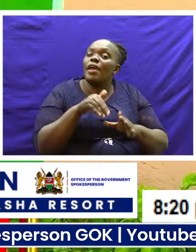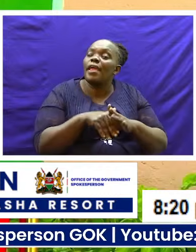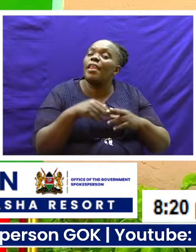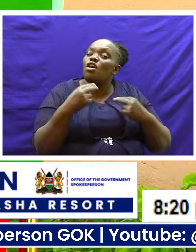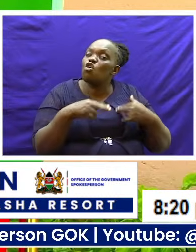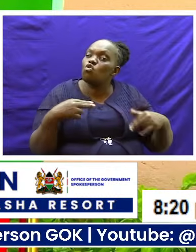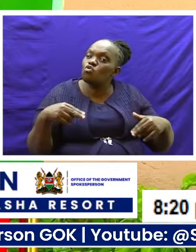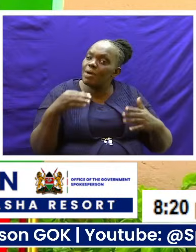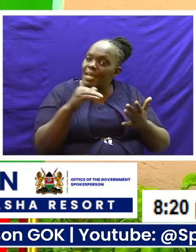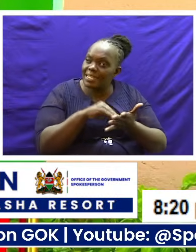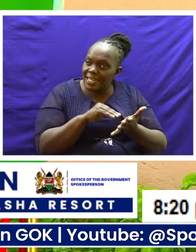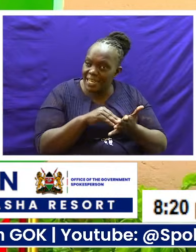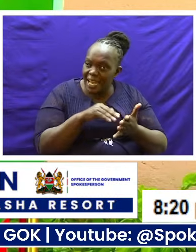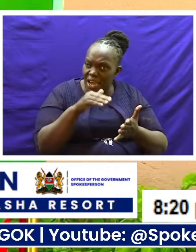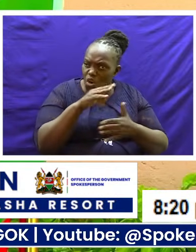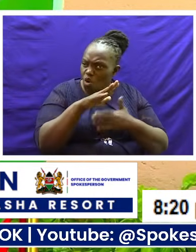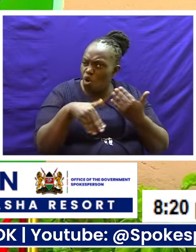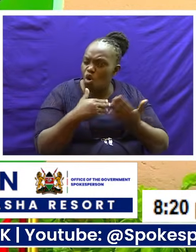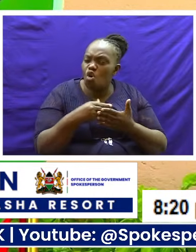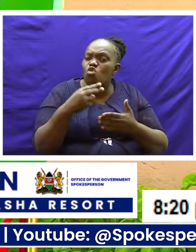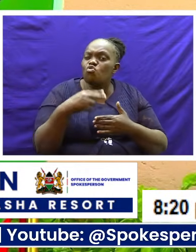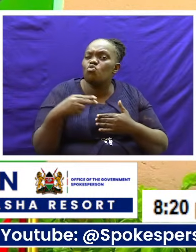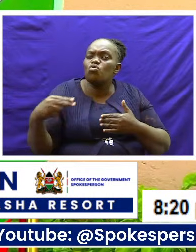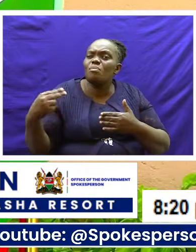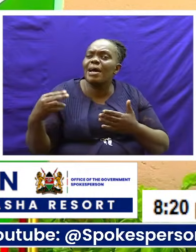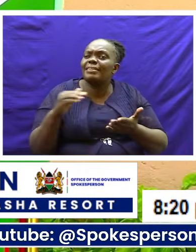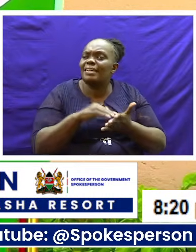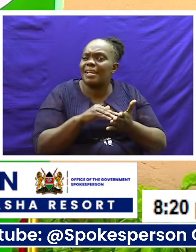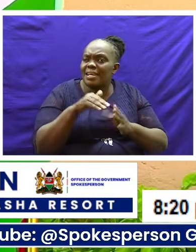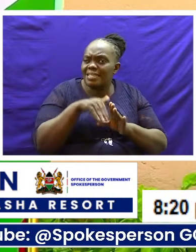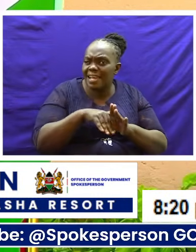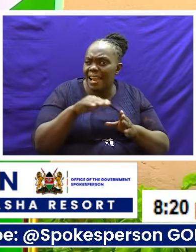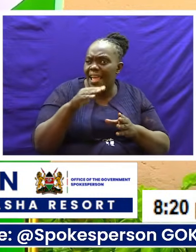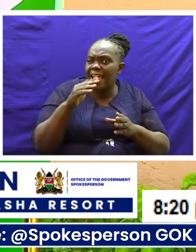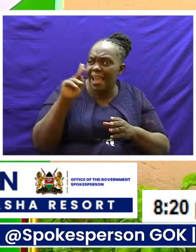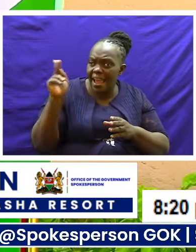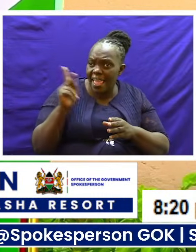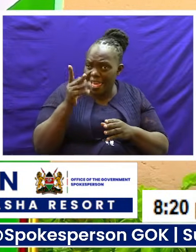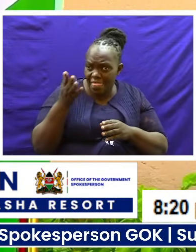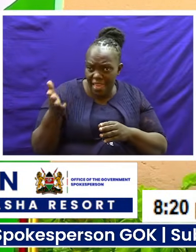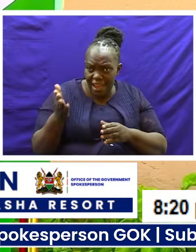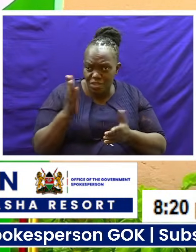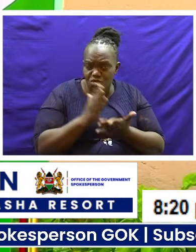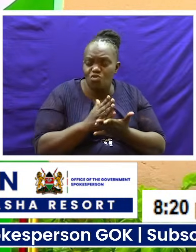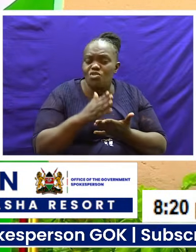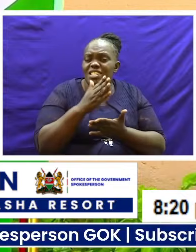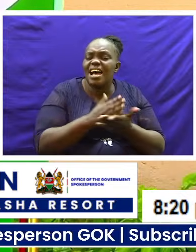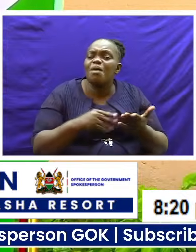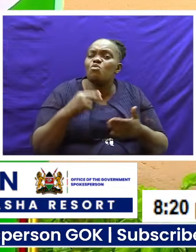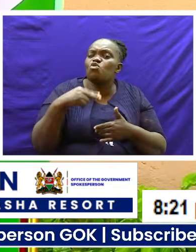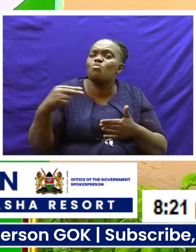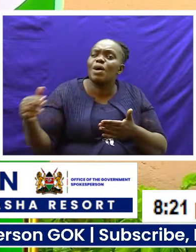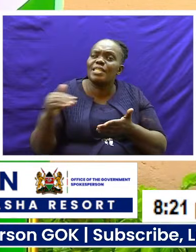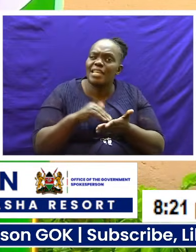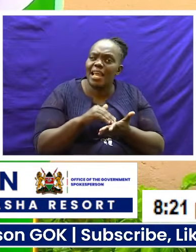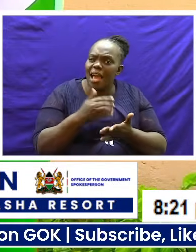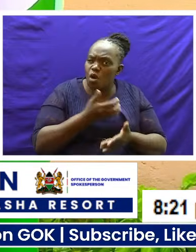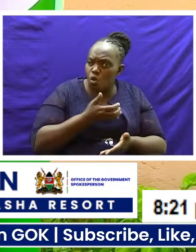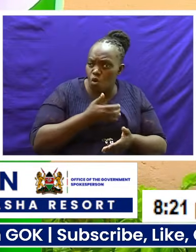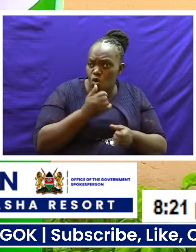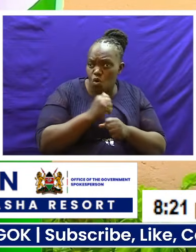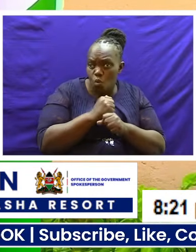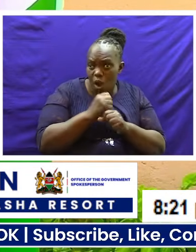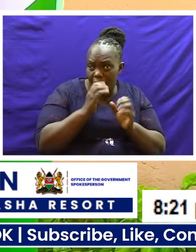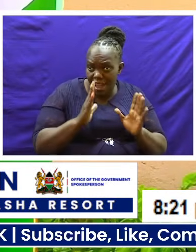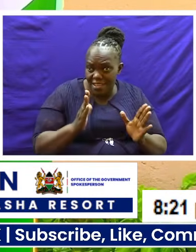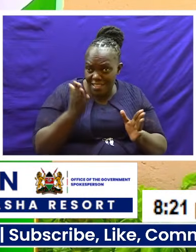centers. We are in all the Huduma centers in Kenya. There are some Huduma centers where we have our own staff,